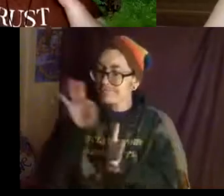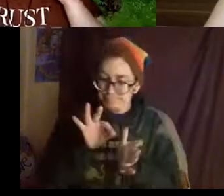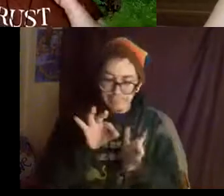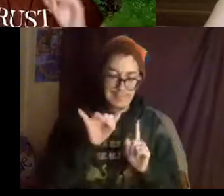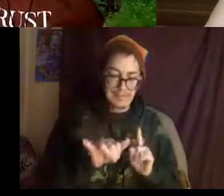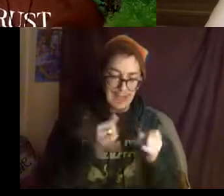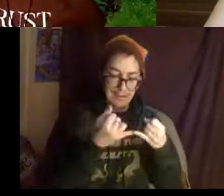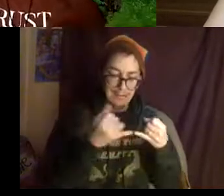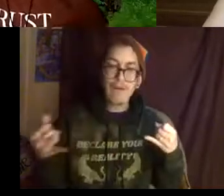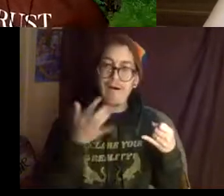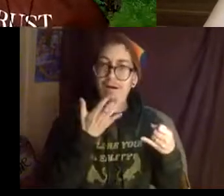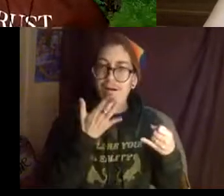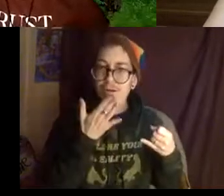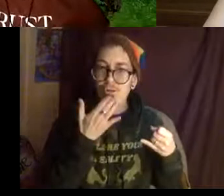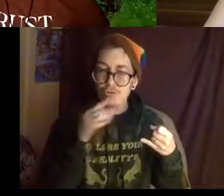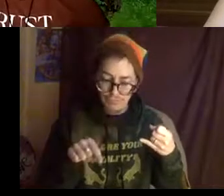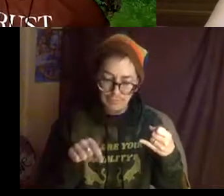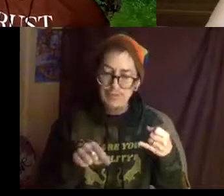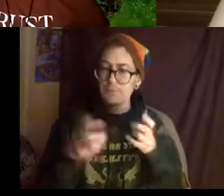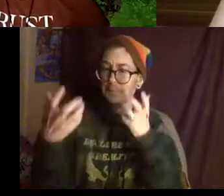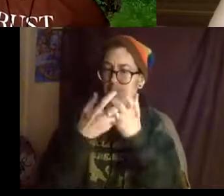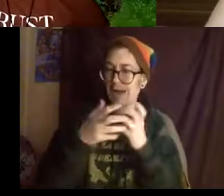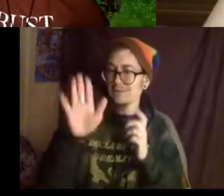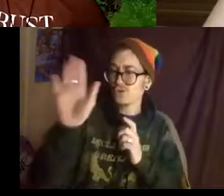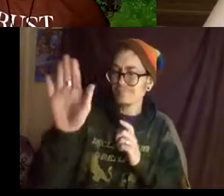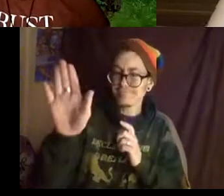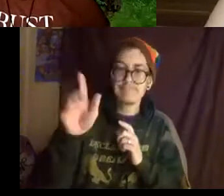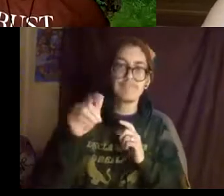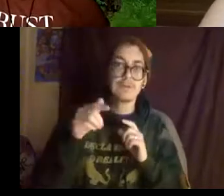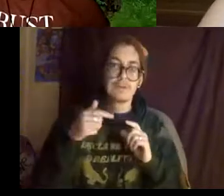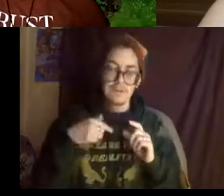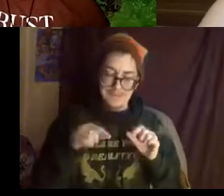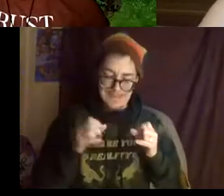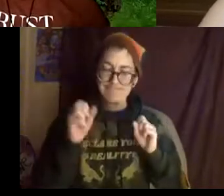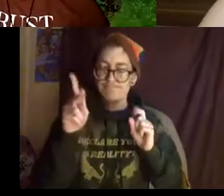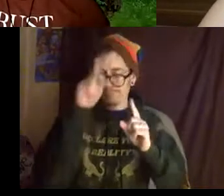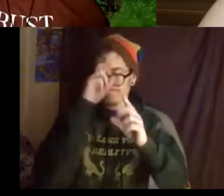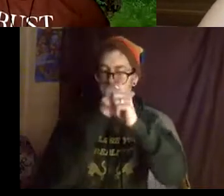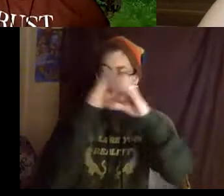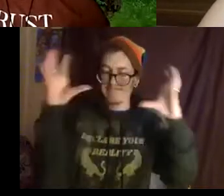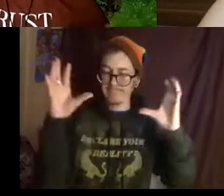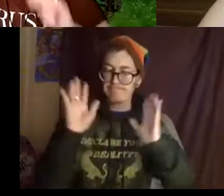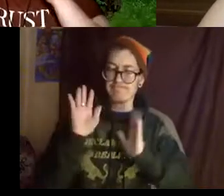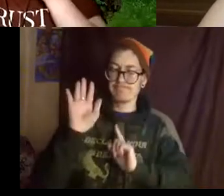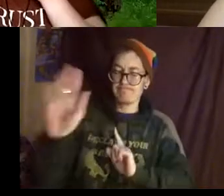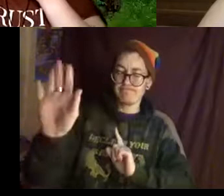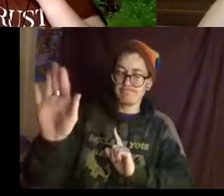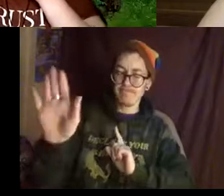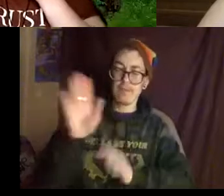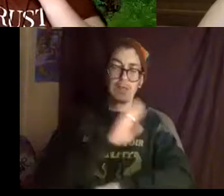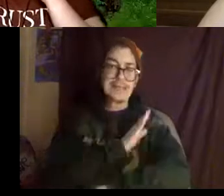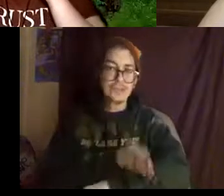I can pick a piece of string, the color that speaks to me, that I feel resonates with them.